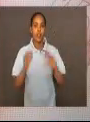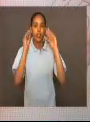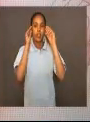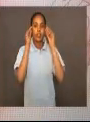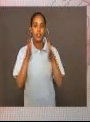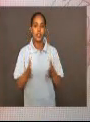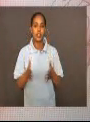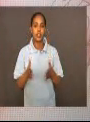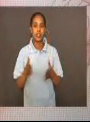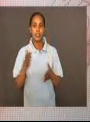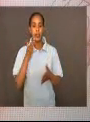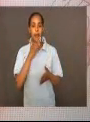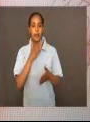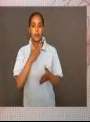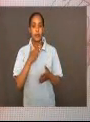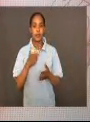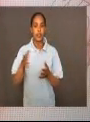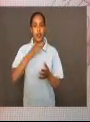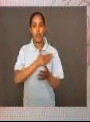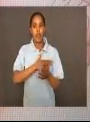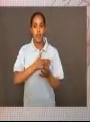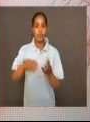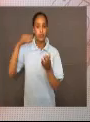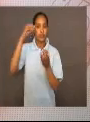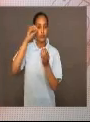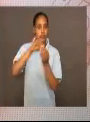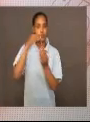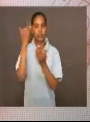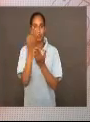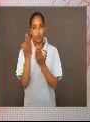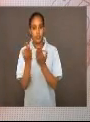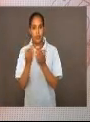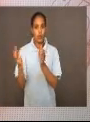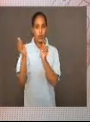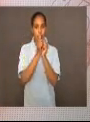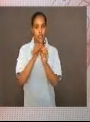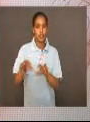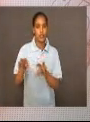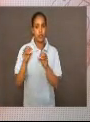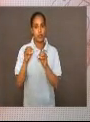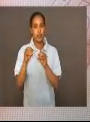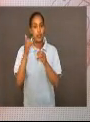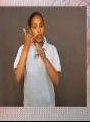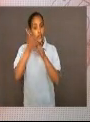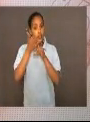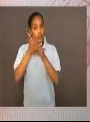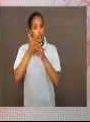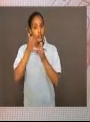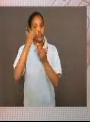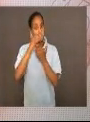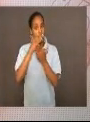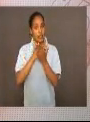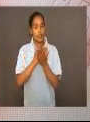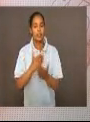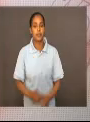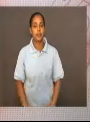Teacher, please go over this formula with the students at the end of the